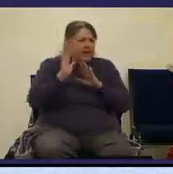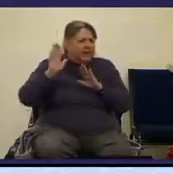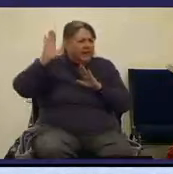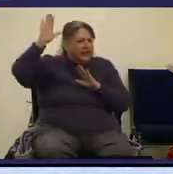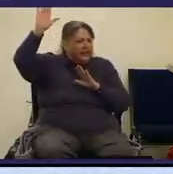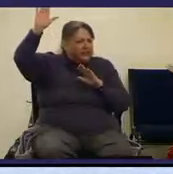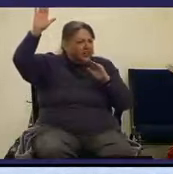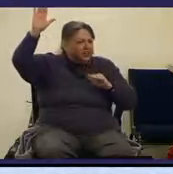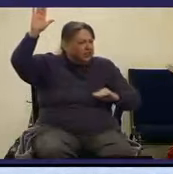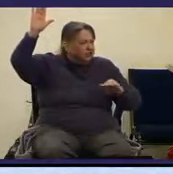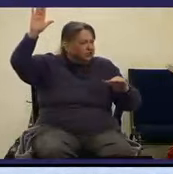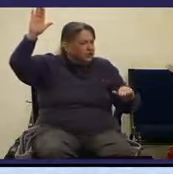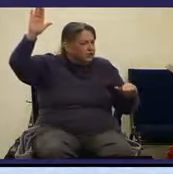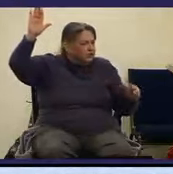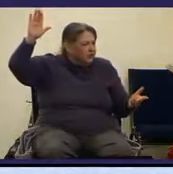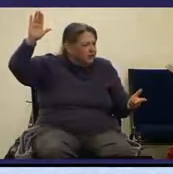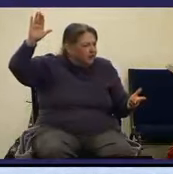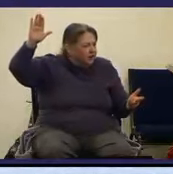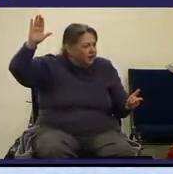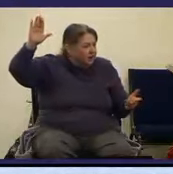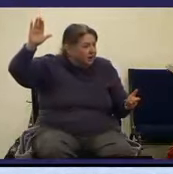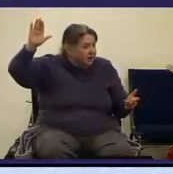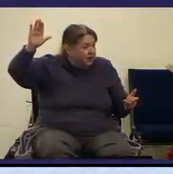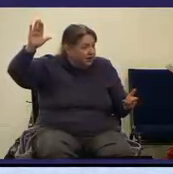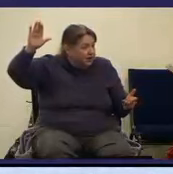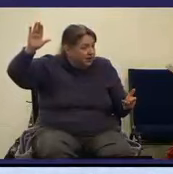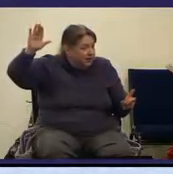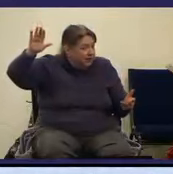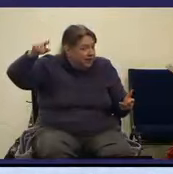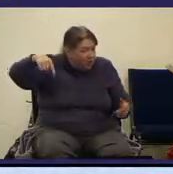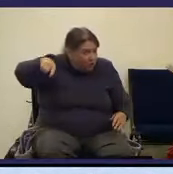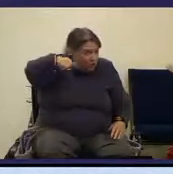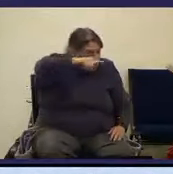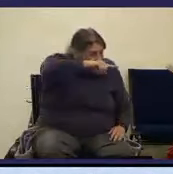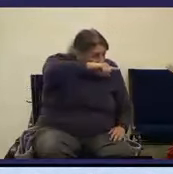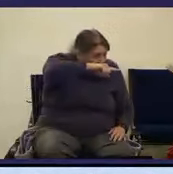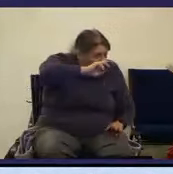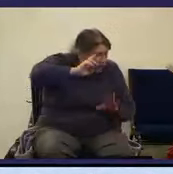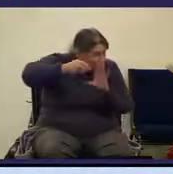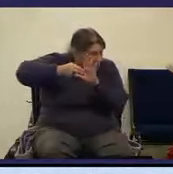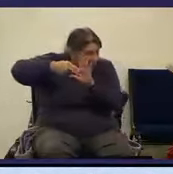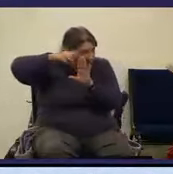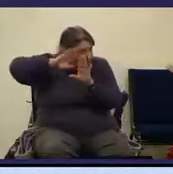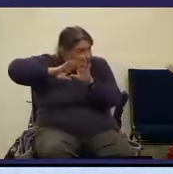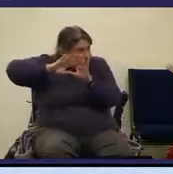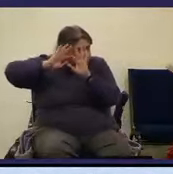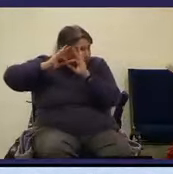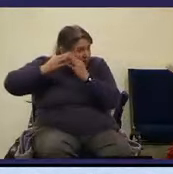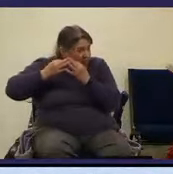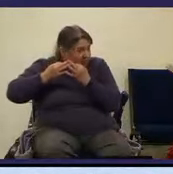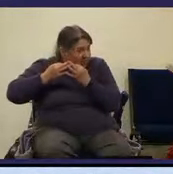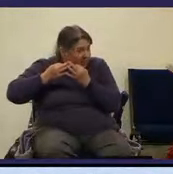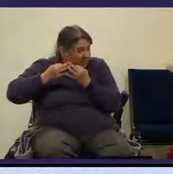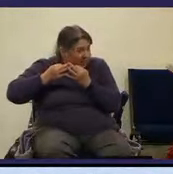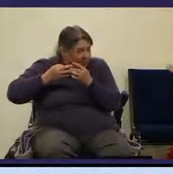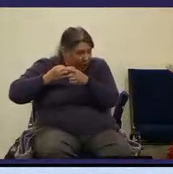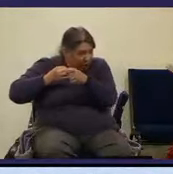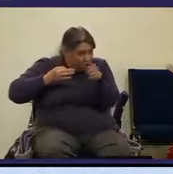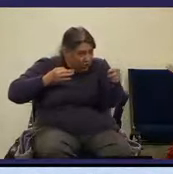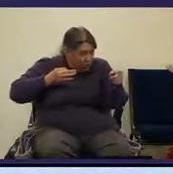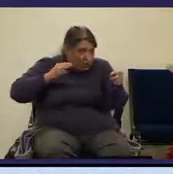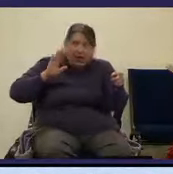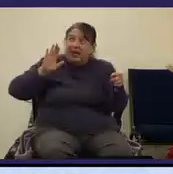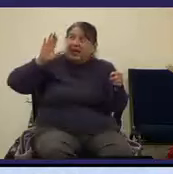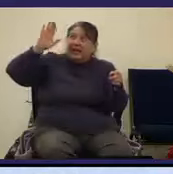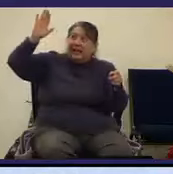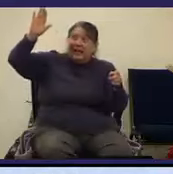God. Are you a child of God this morning? Online, are you a child of God this morning? Can you